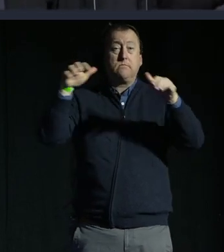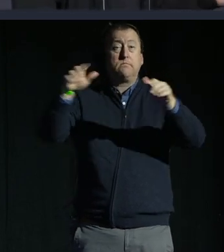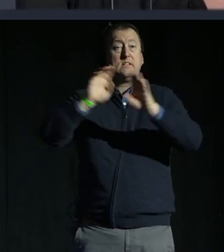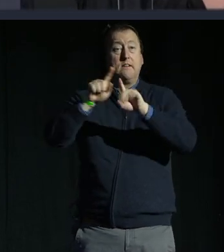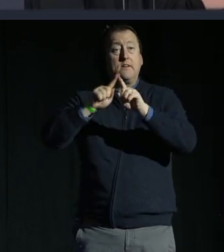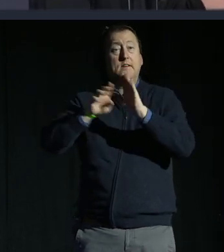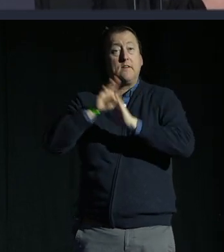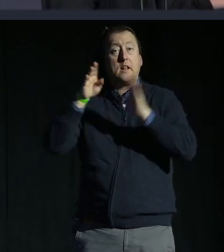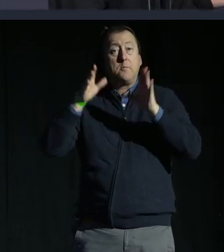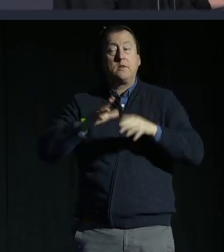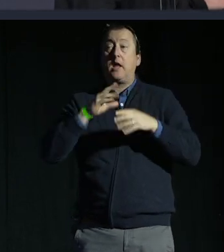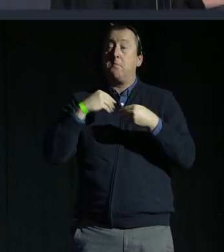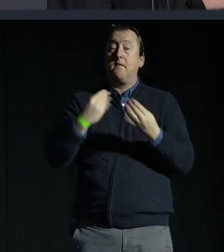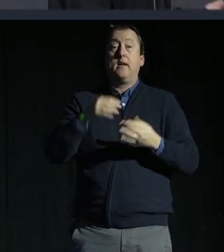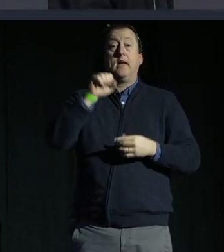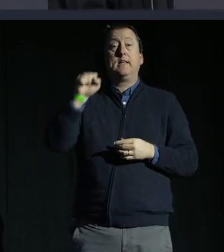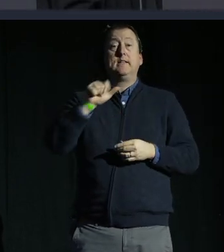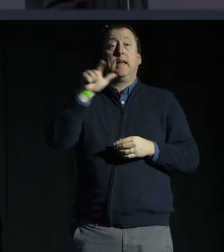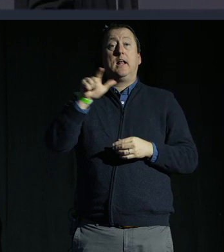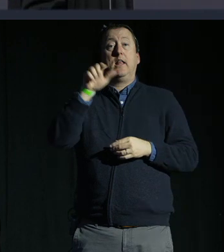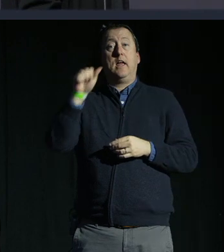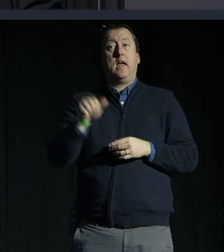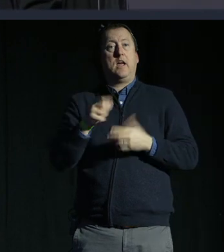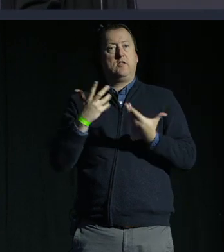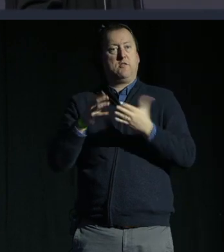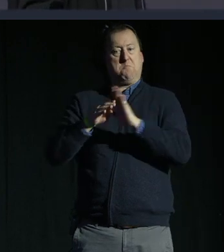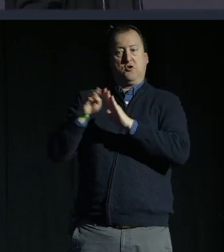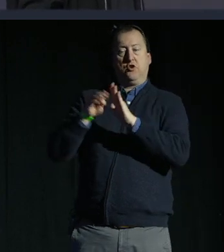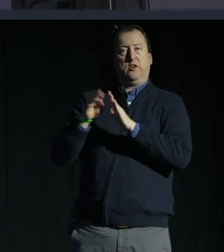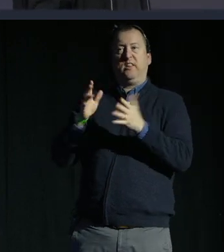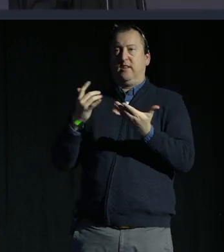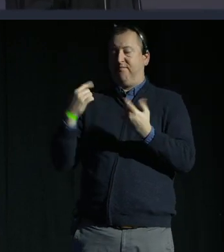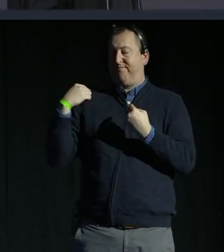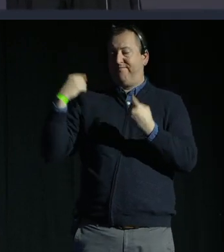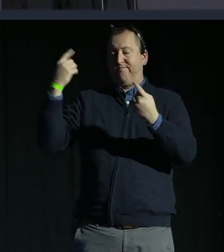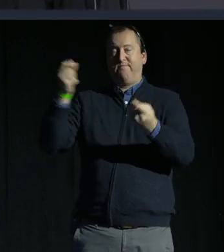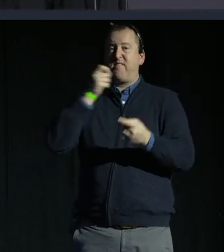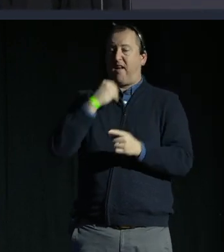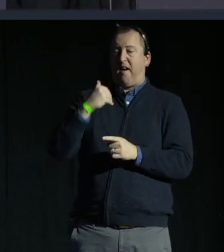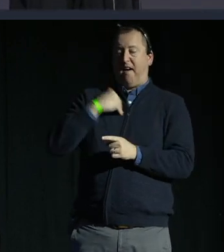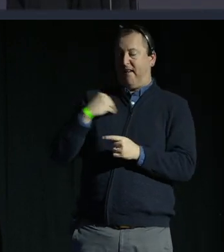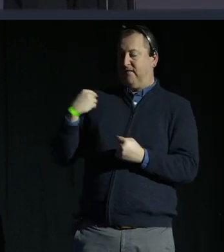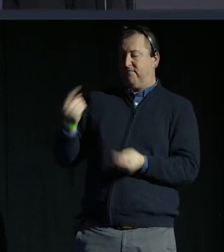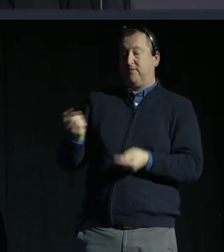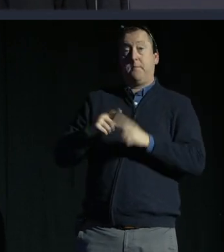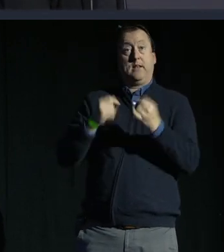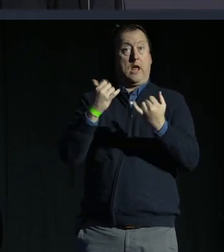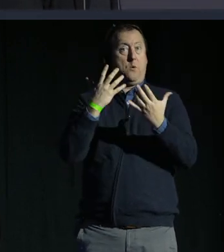and provide SLAs and operational maturity that simply don't exist in data engineering today.